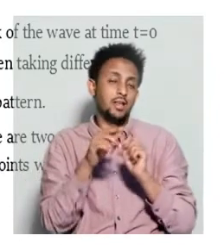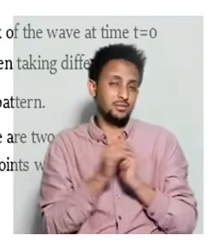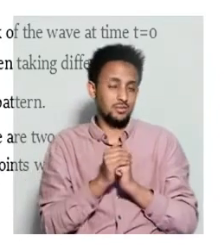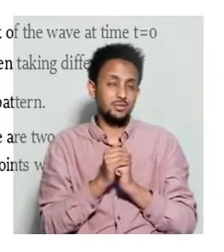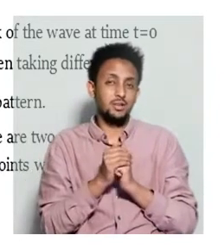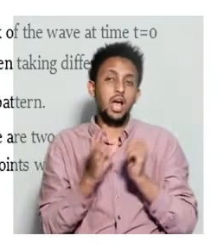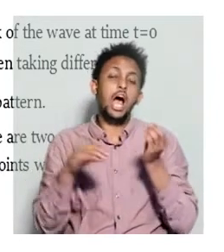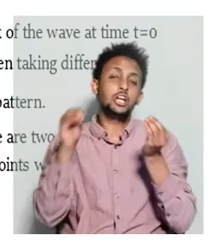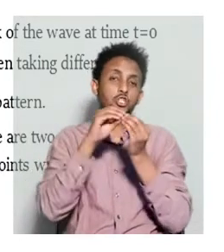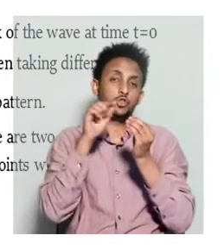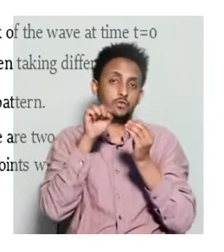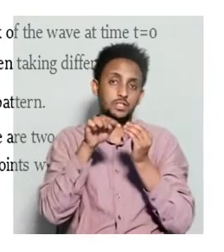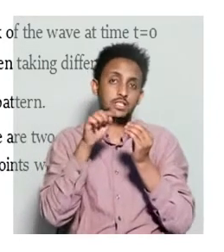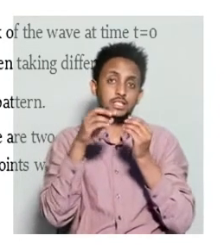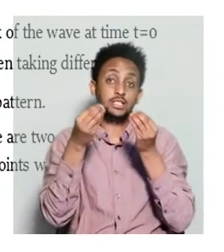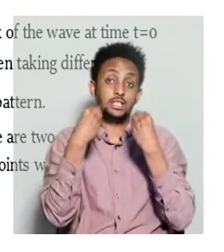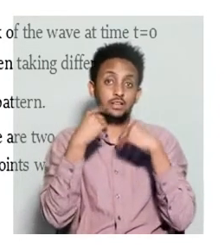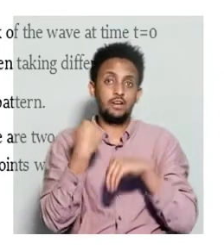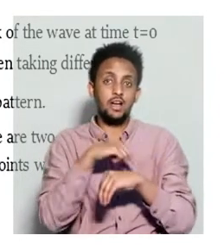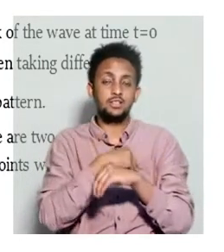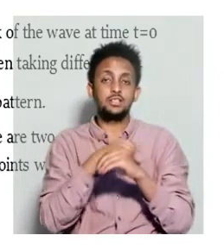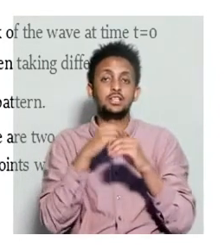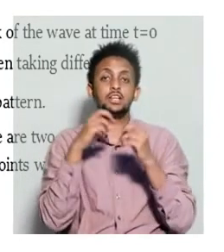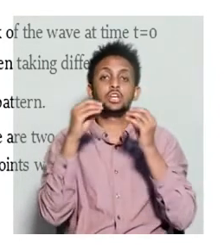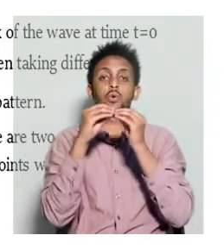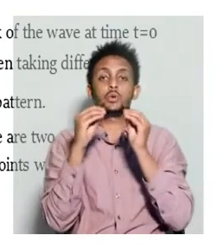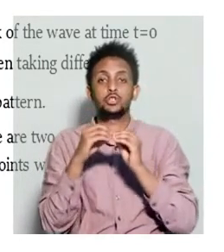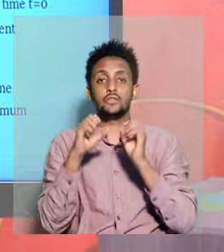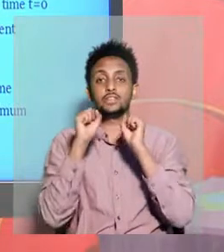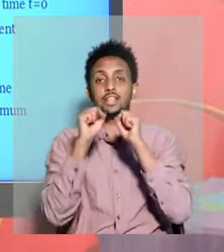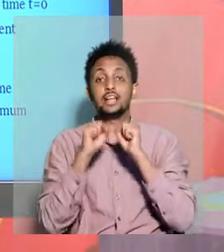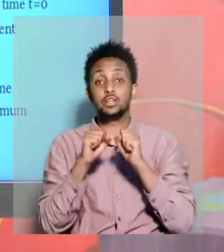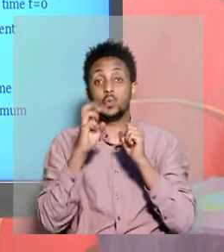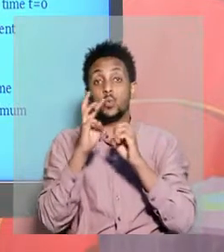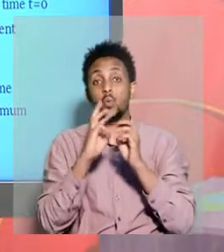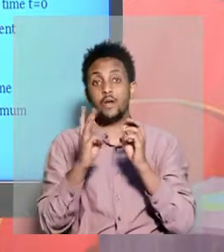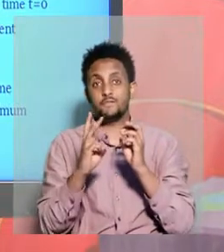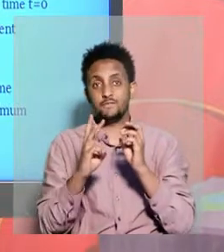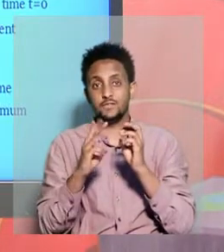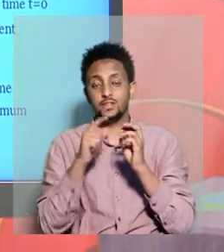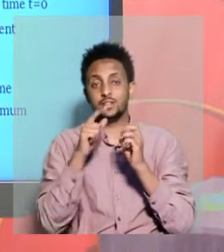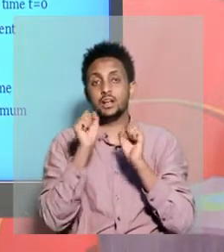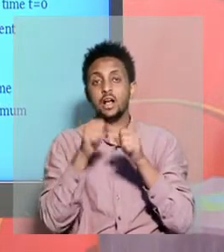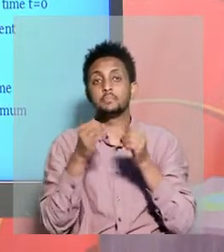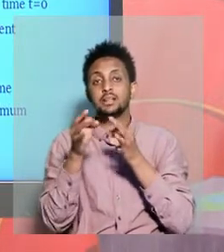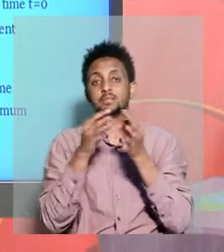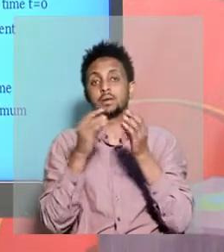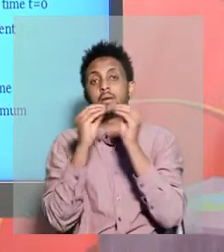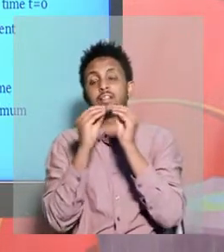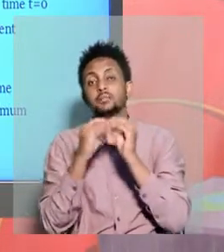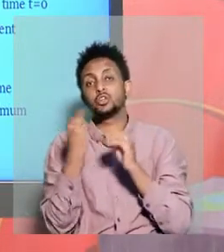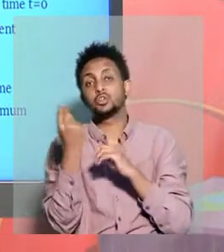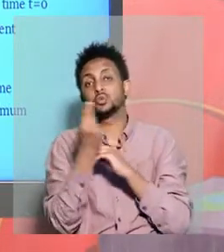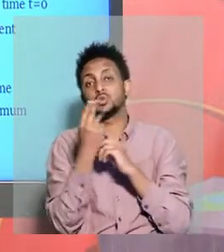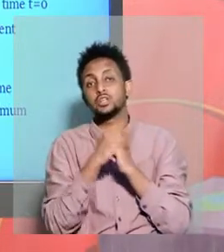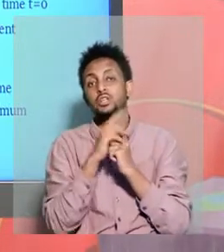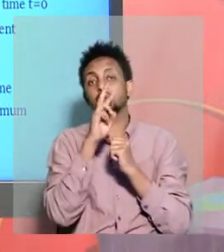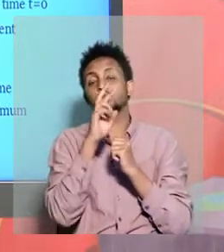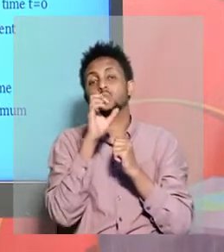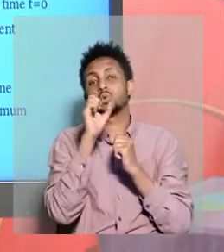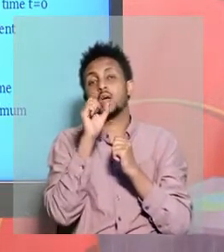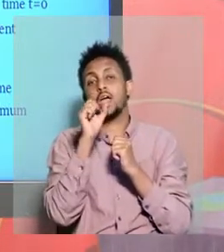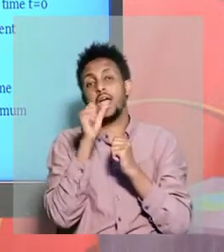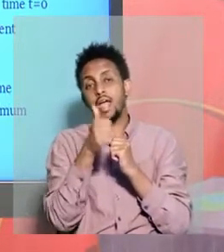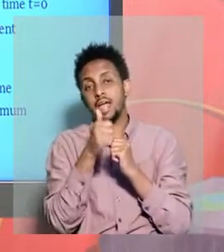So the addition of these two gives us the equation of a standing wave. So standing wave can be expressed mathematically using 2a